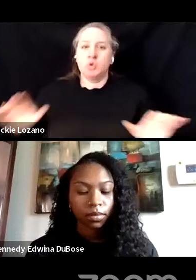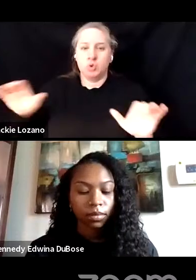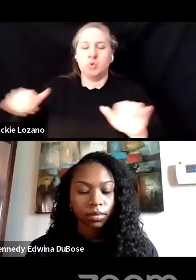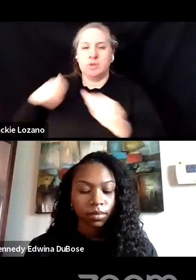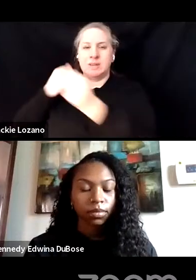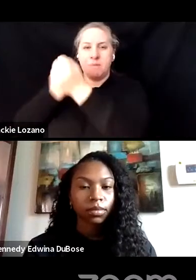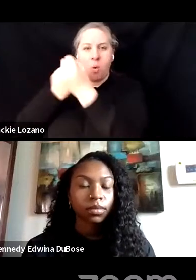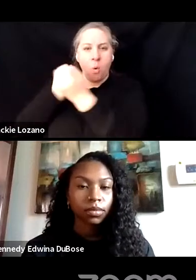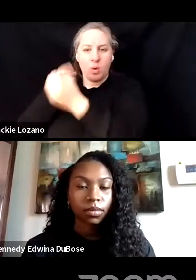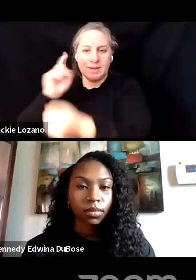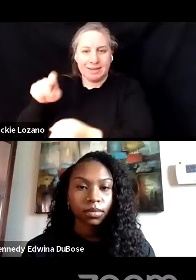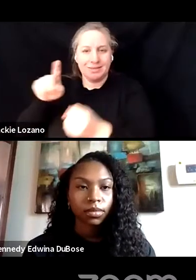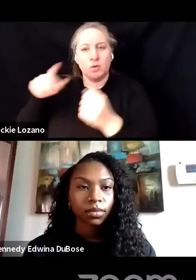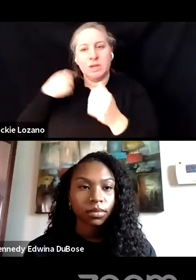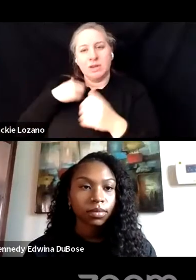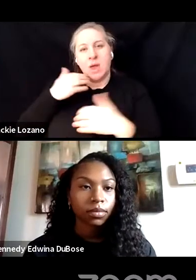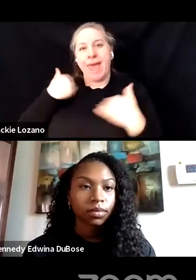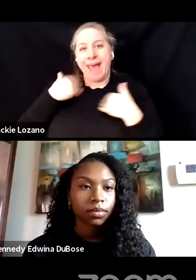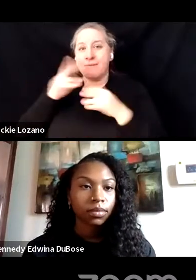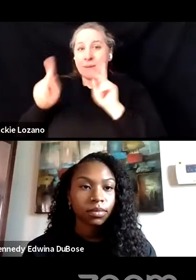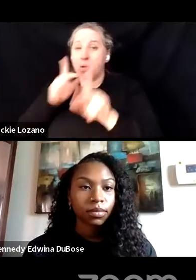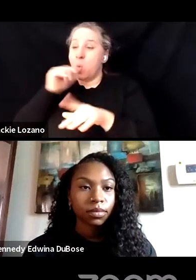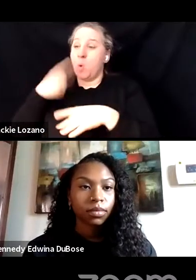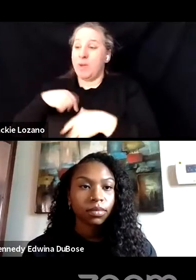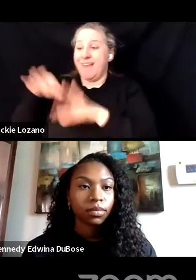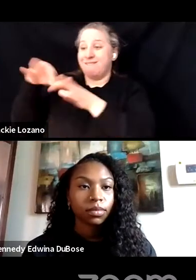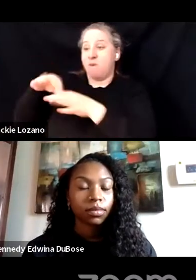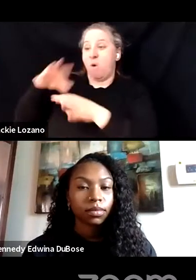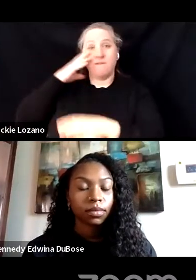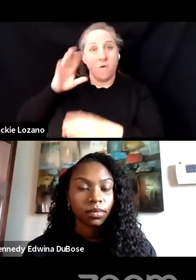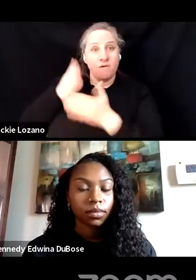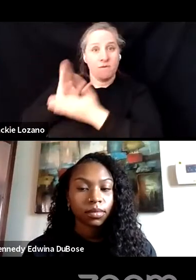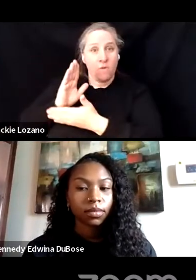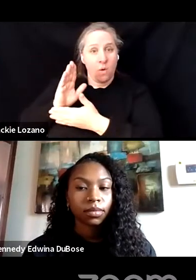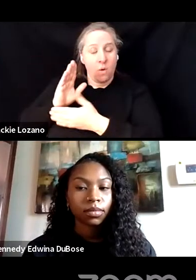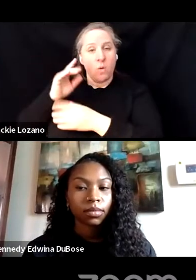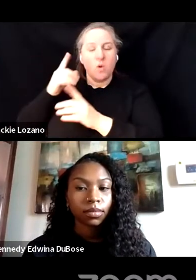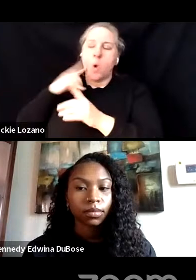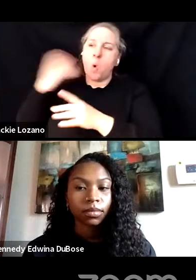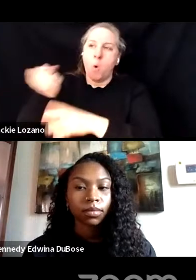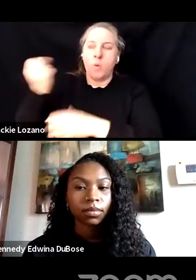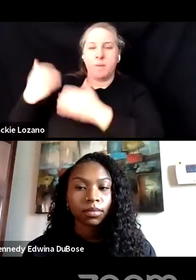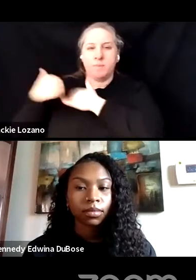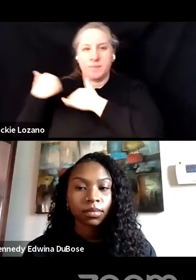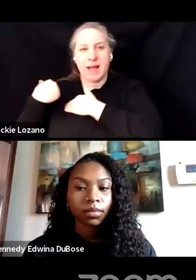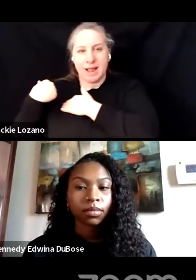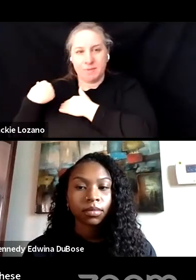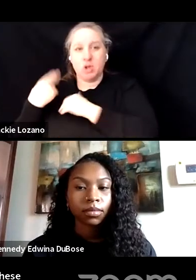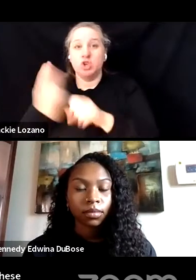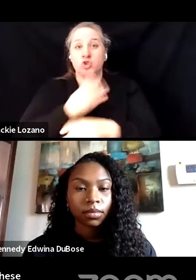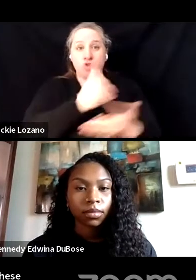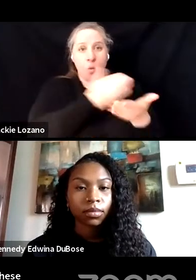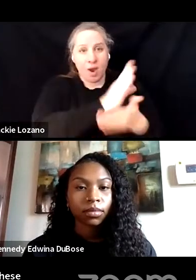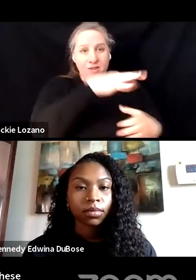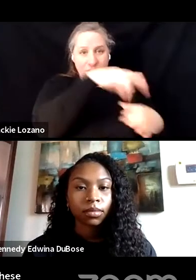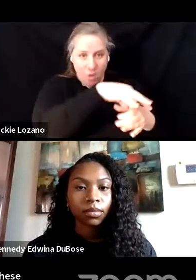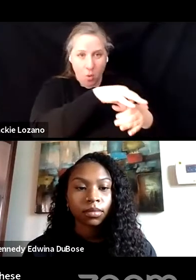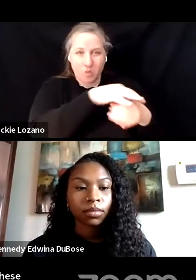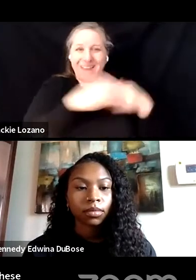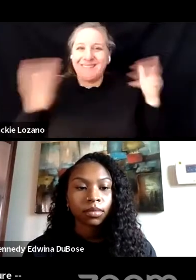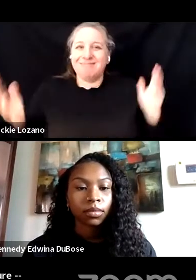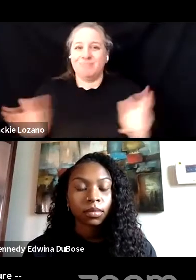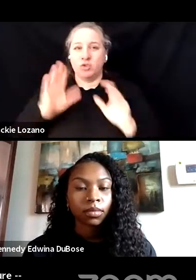so we need to hold our elected officials accountable, use your right to vote, and then empower your patients to do the same. I put a link, which